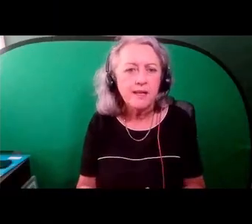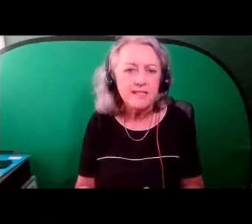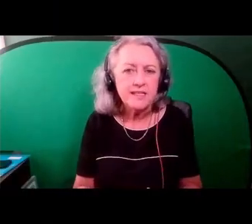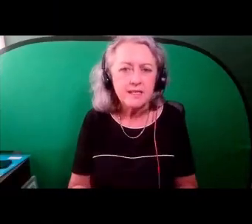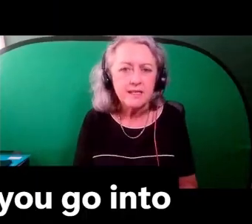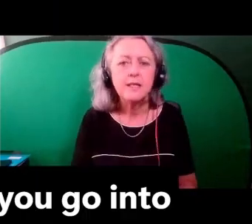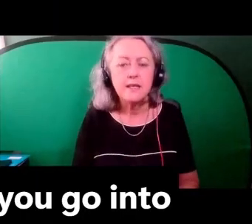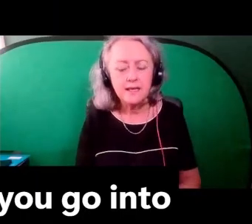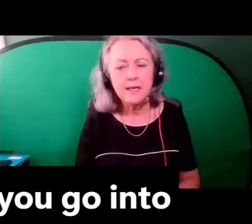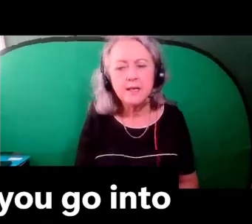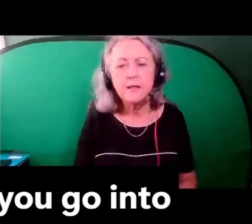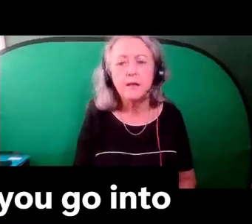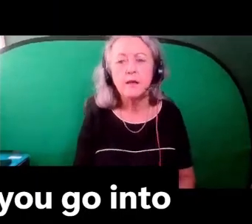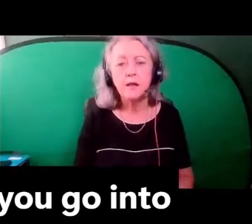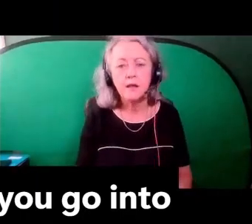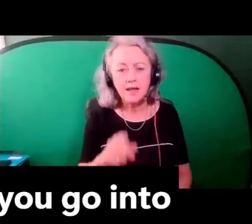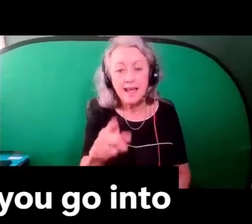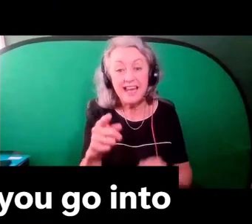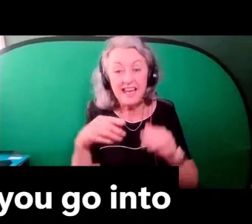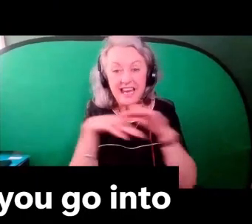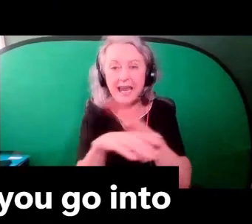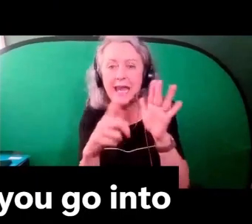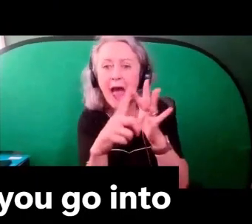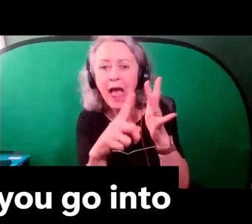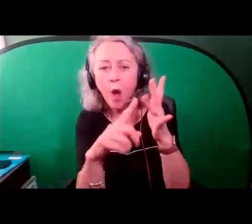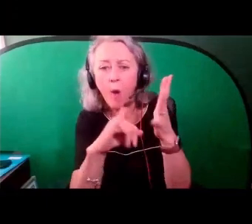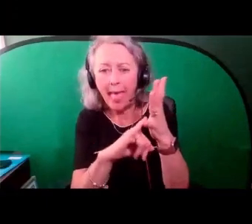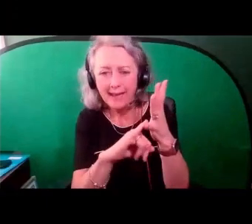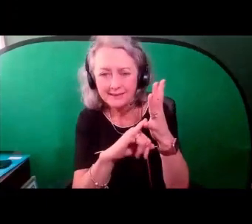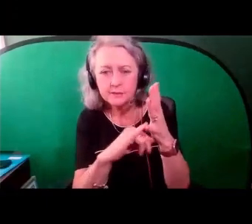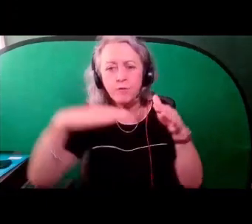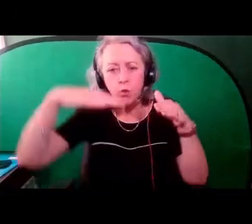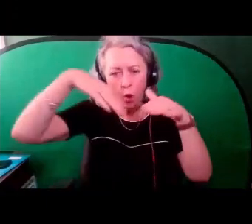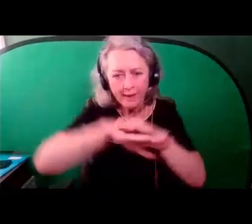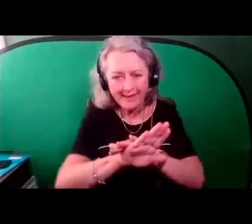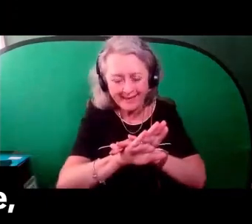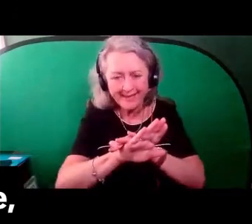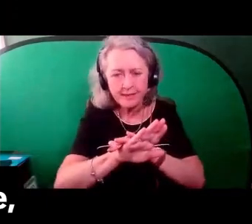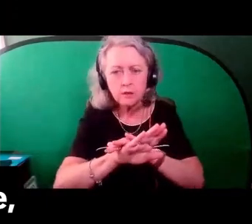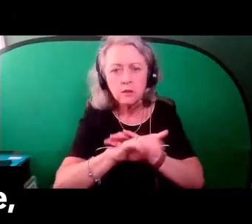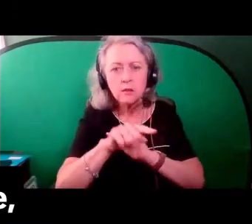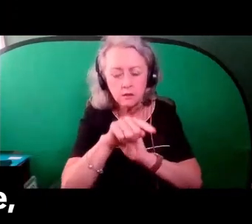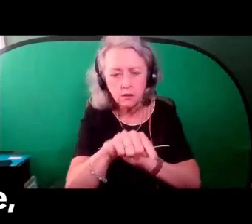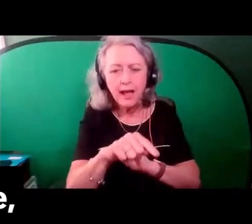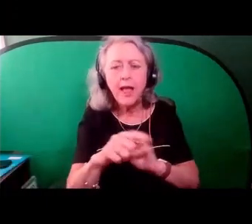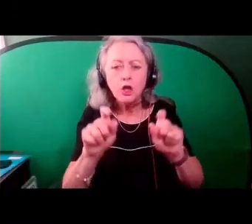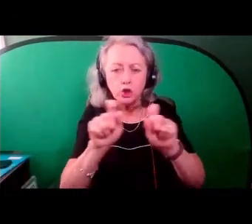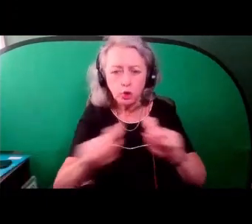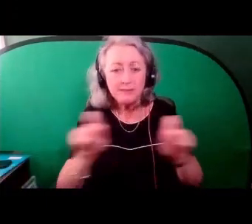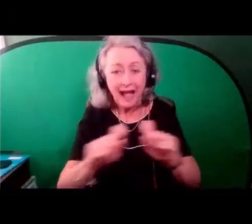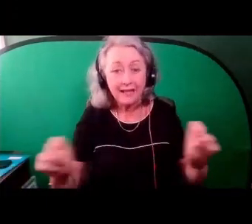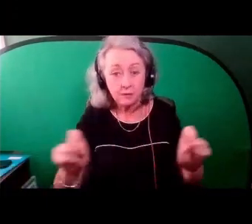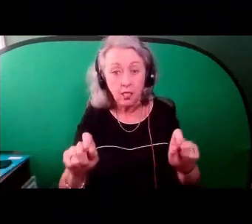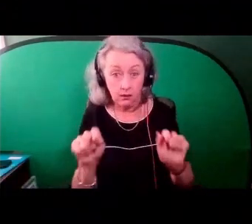the options in iOS, if you go into the subtitles